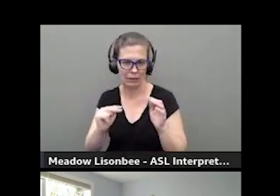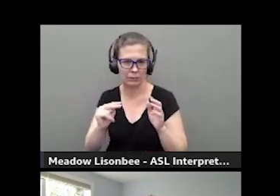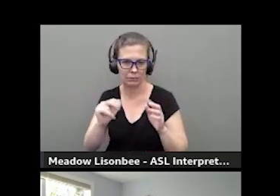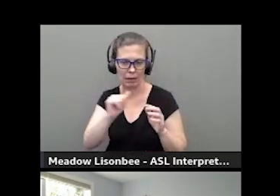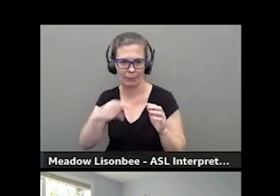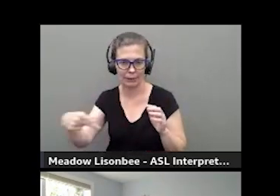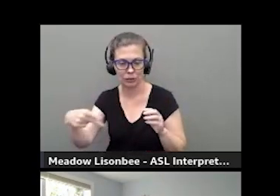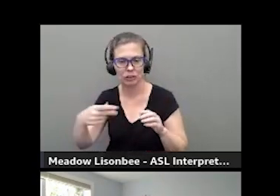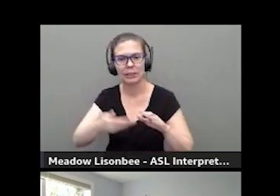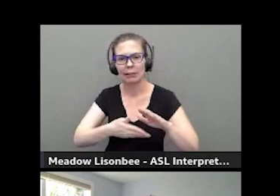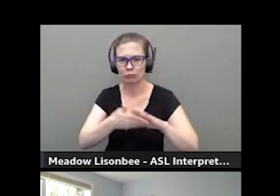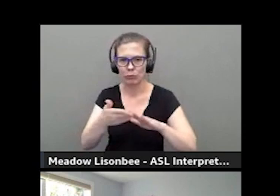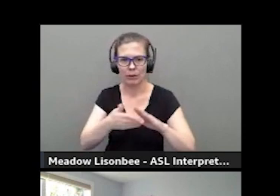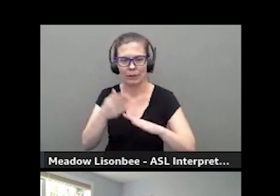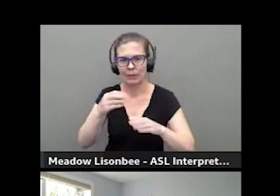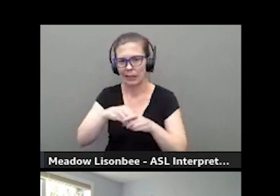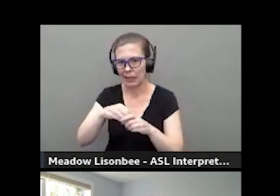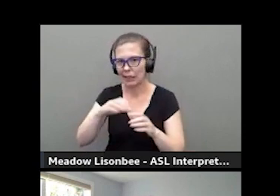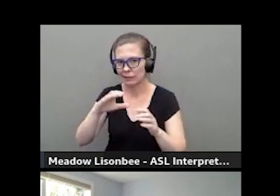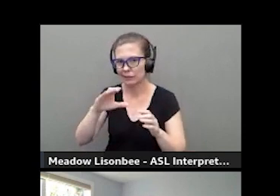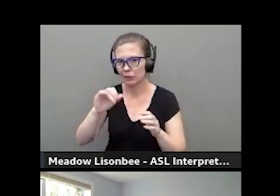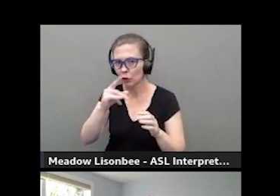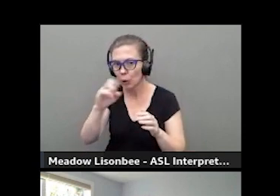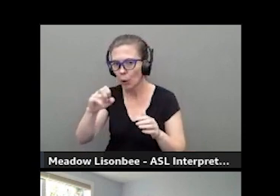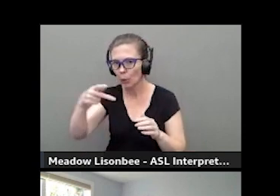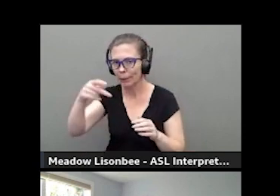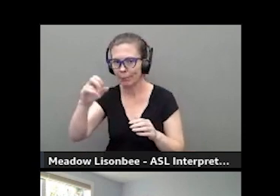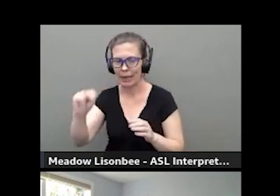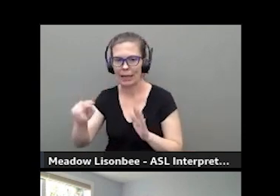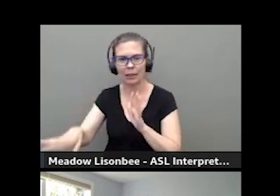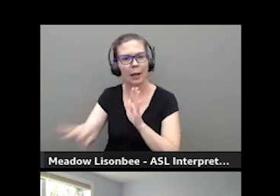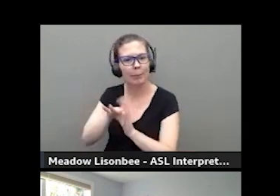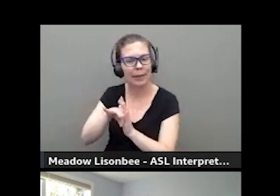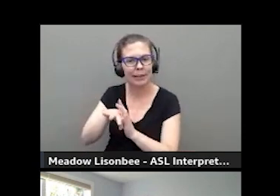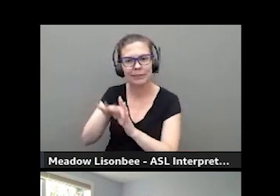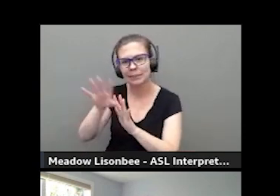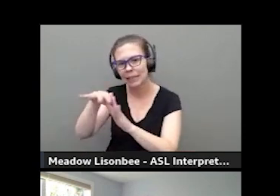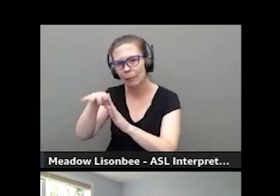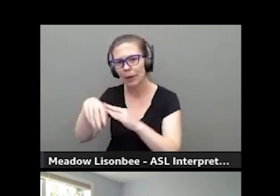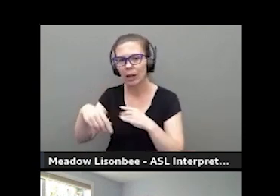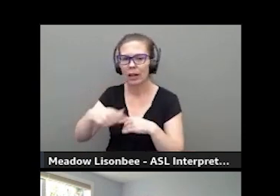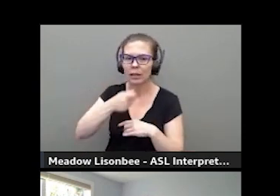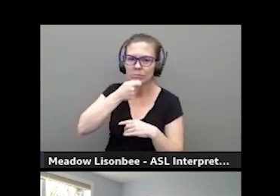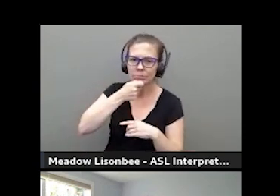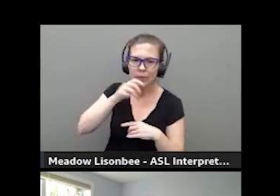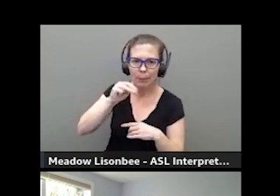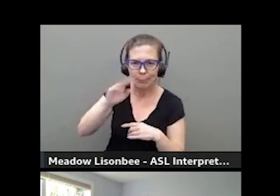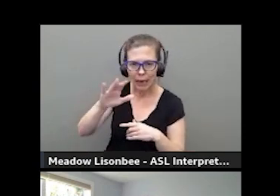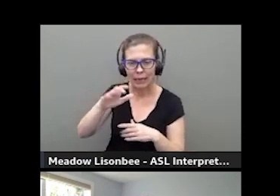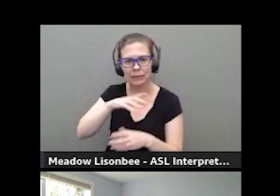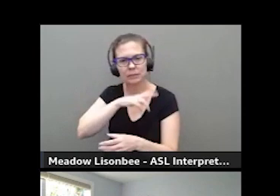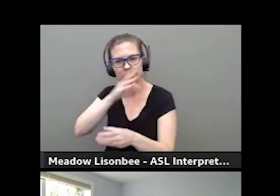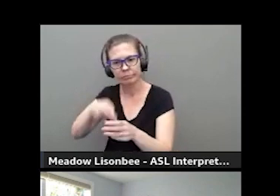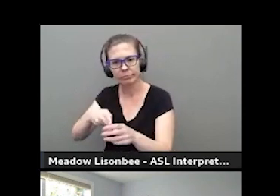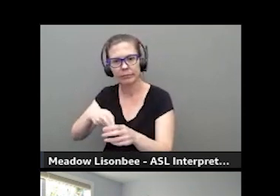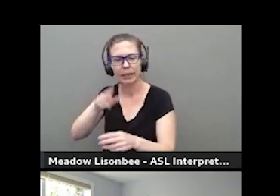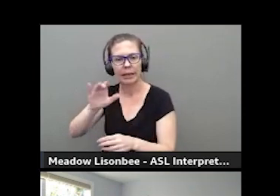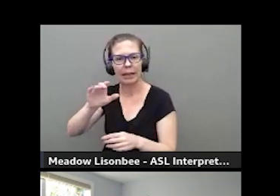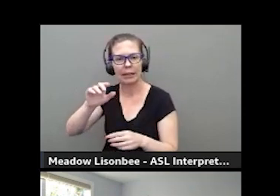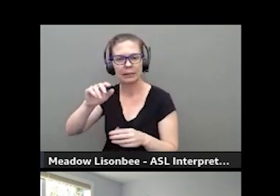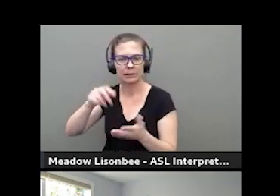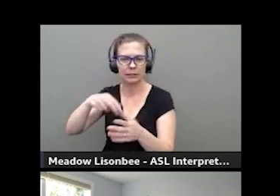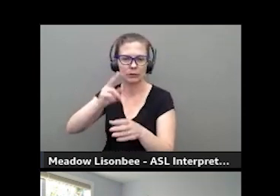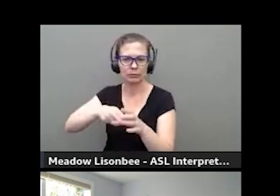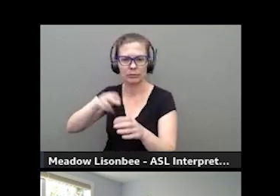is running right in CodePen that he could select his camera, he could select his microphone, he could paste in his participant token, and he can click